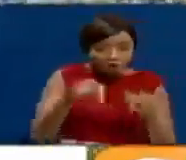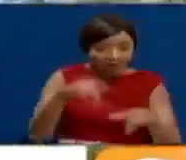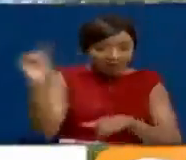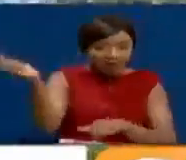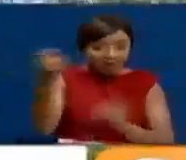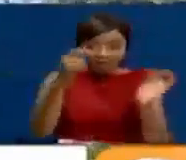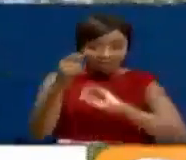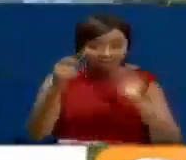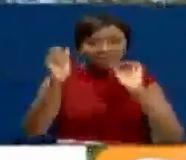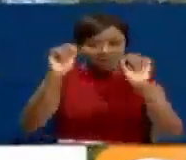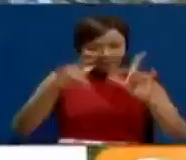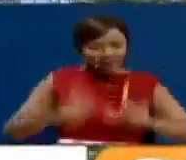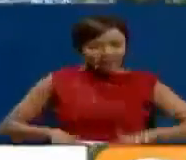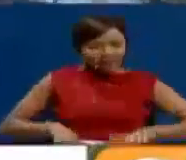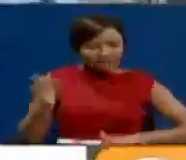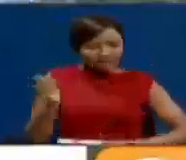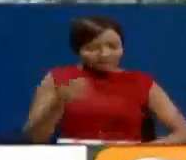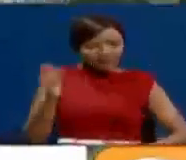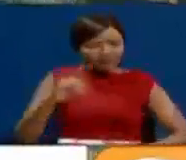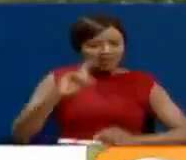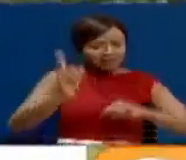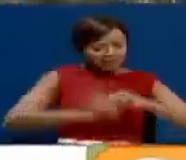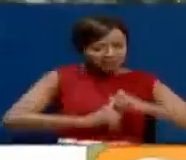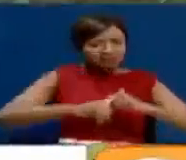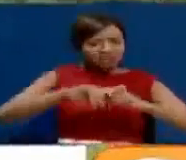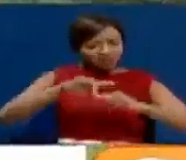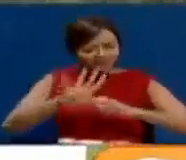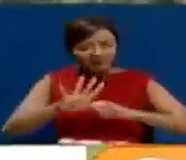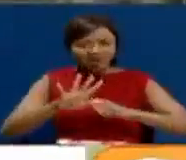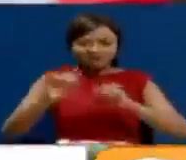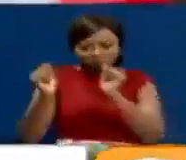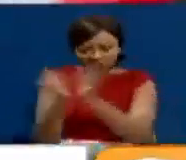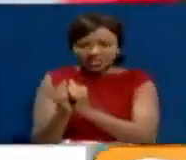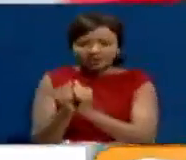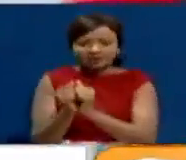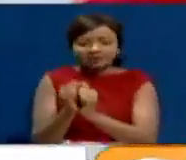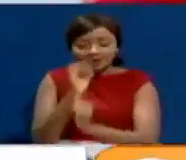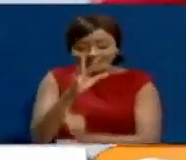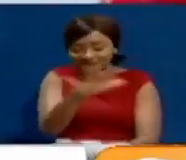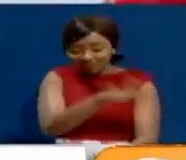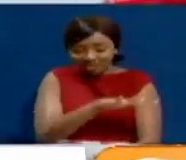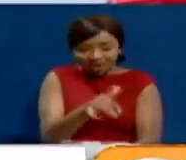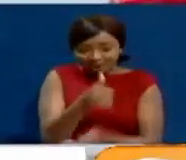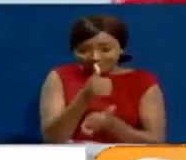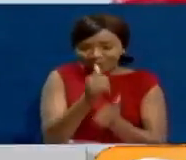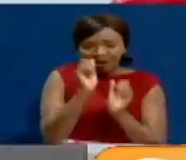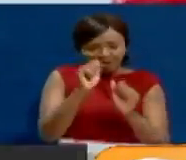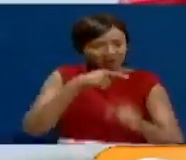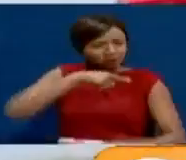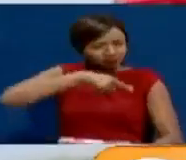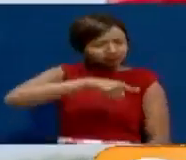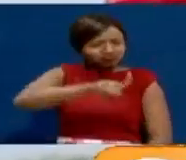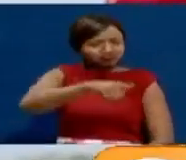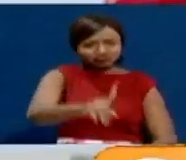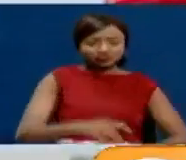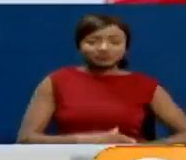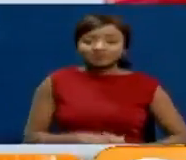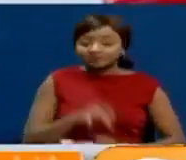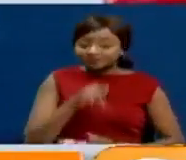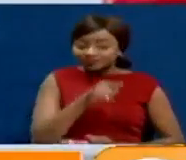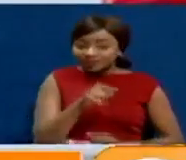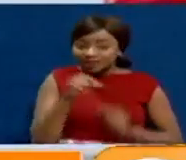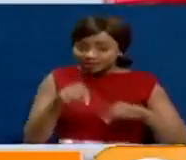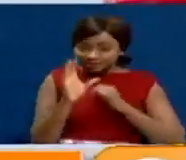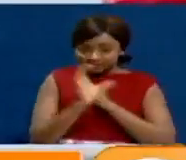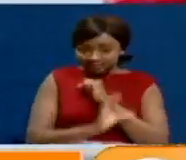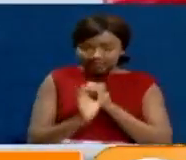between 3 to 6 months and up to 10 months with a favorable environment. Desert locusts are not a common occurrence in our